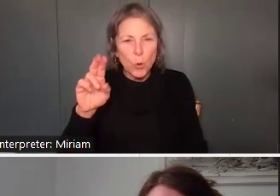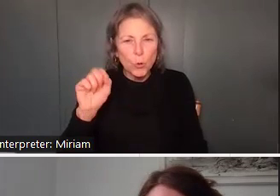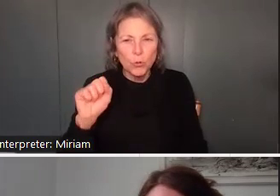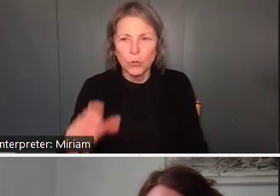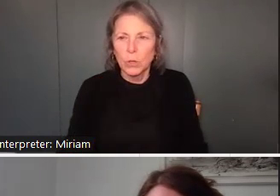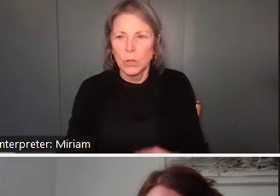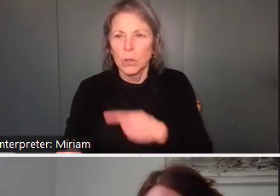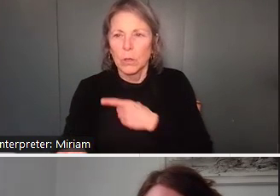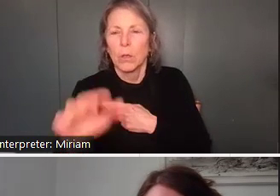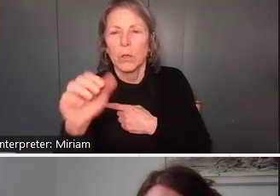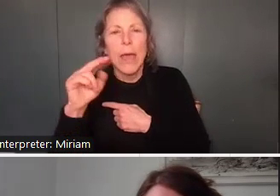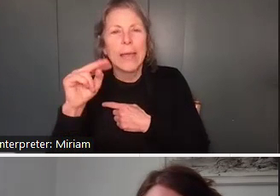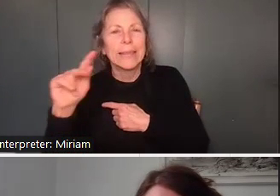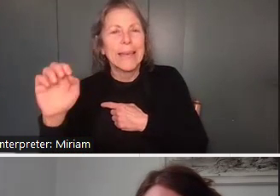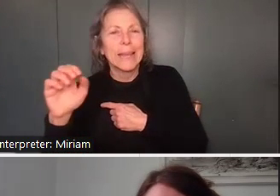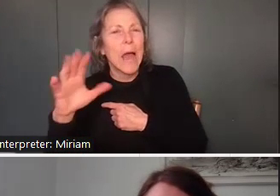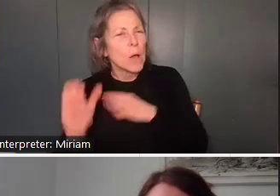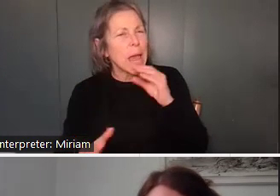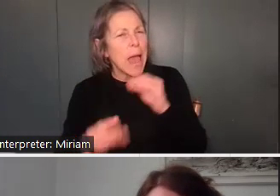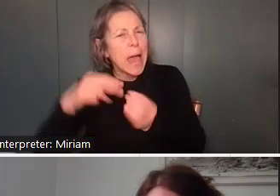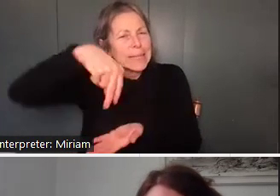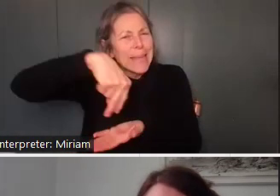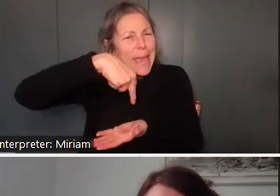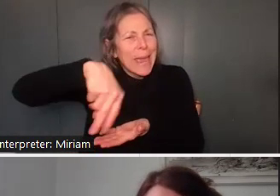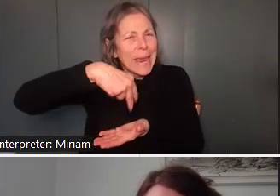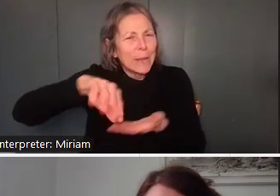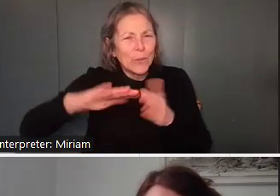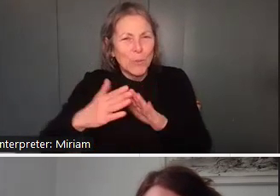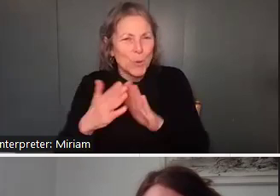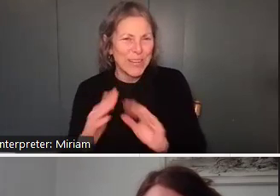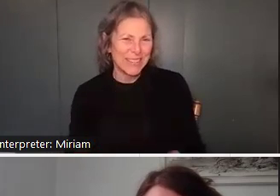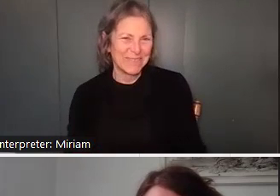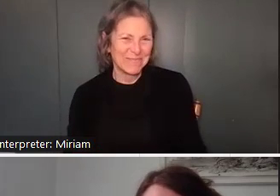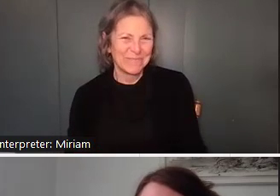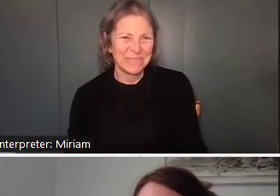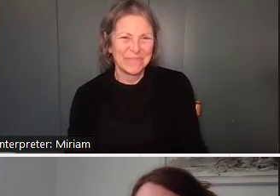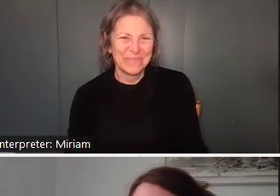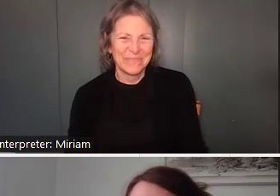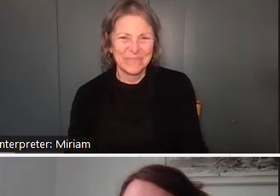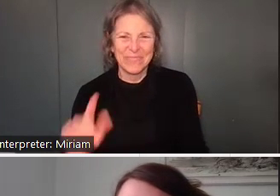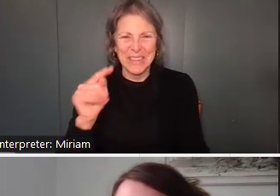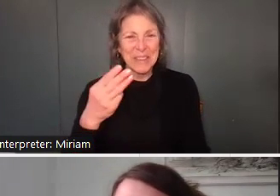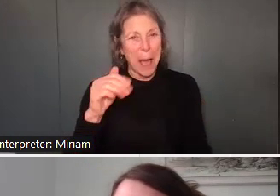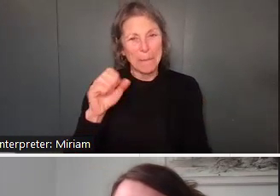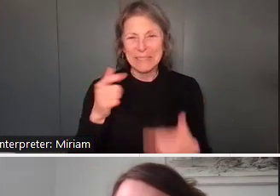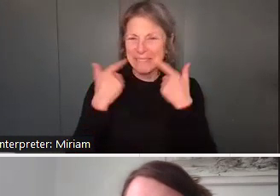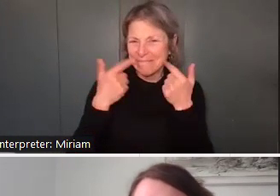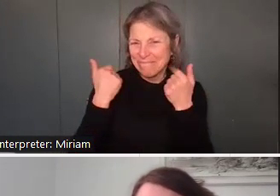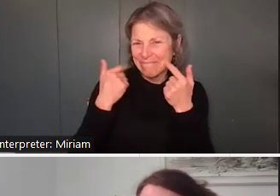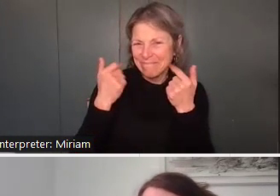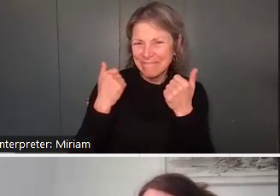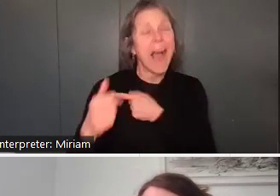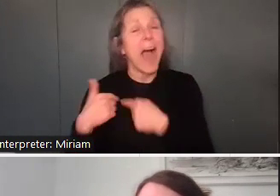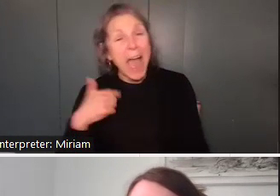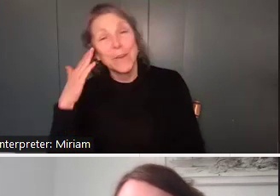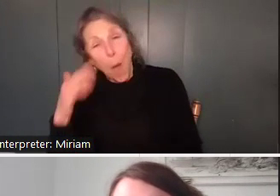And I was going to add the dance community. There's no representation. Thomas. I know, but